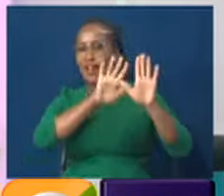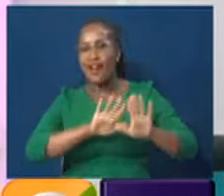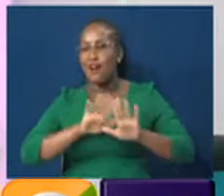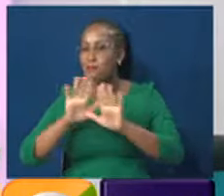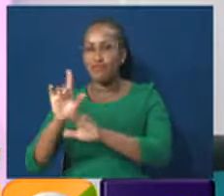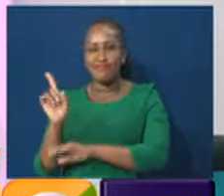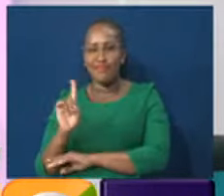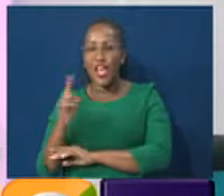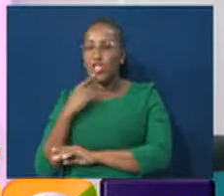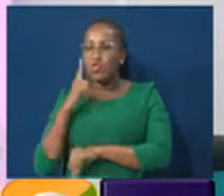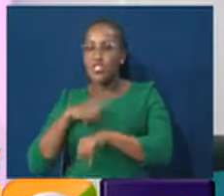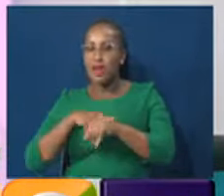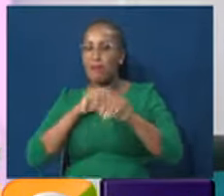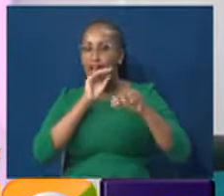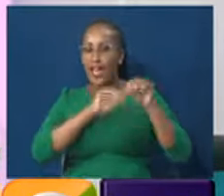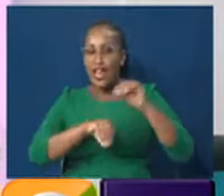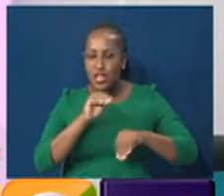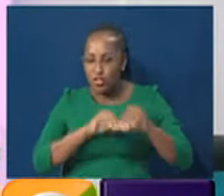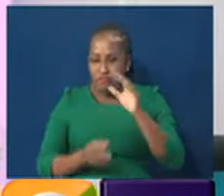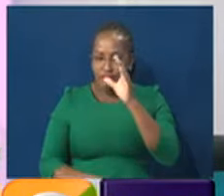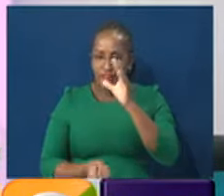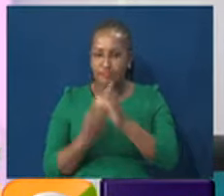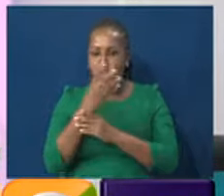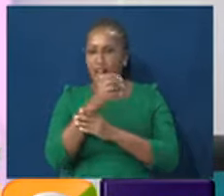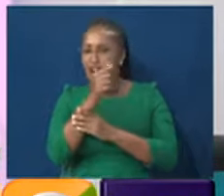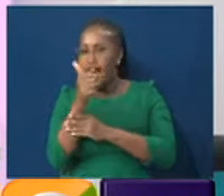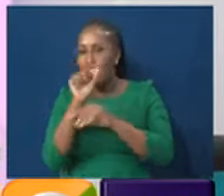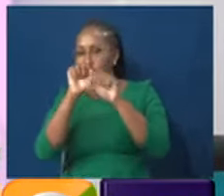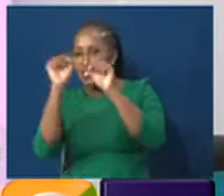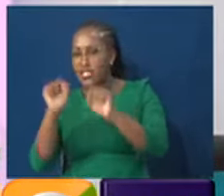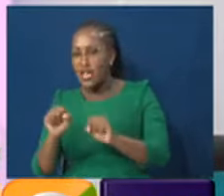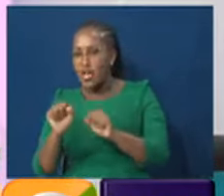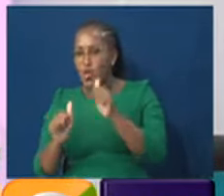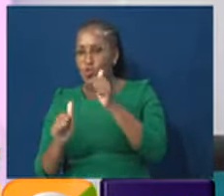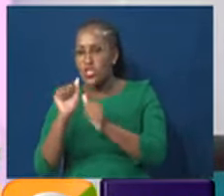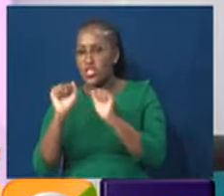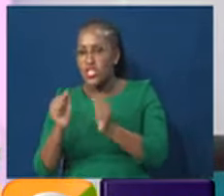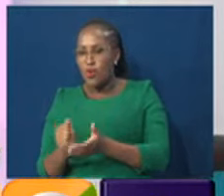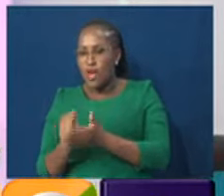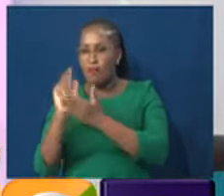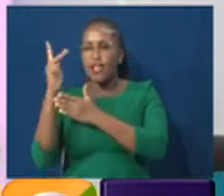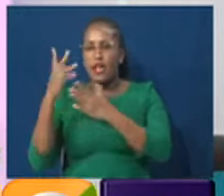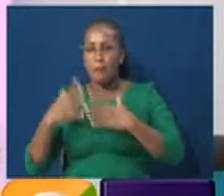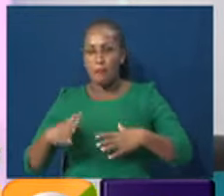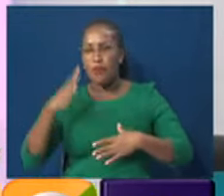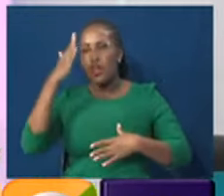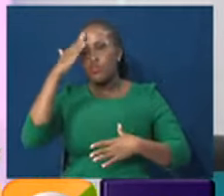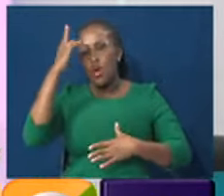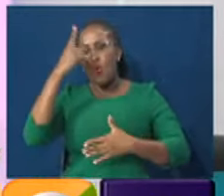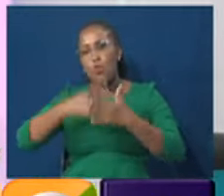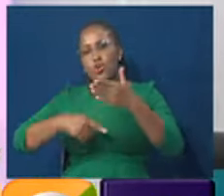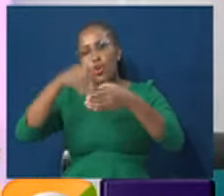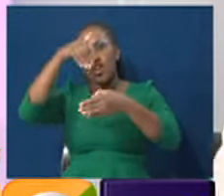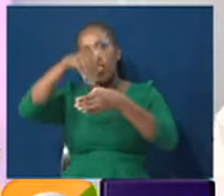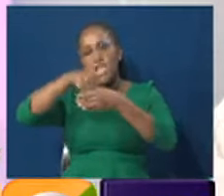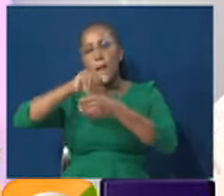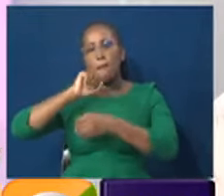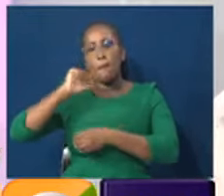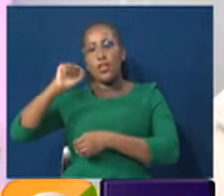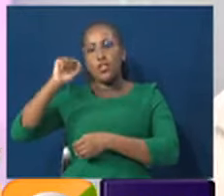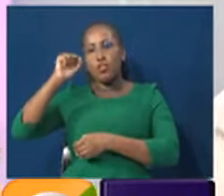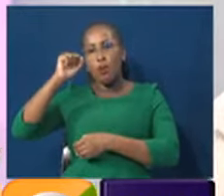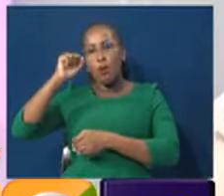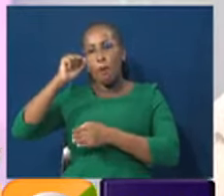during the elections, we then came up with different tools that would enable Kenyans to know what was in these political manifestos.